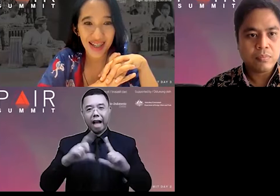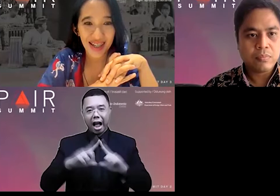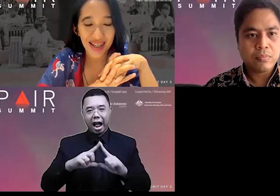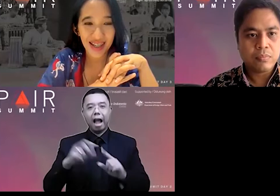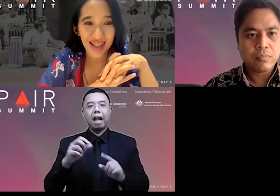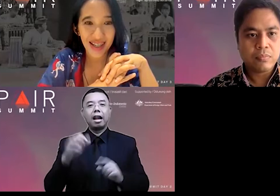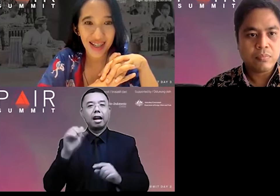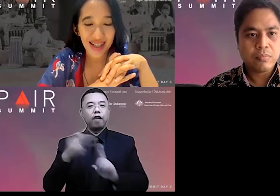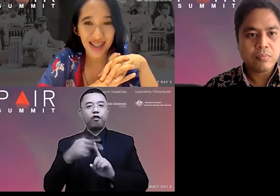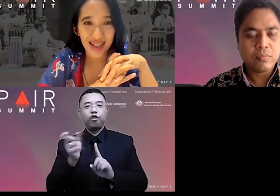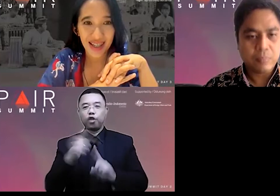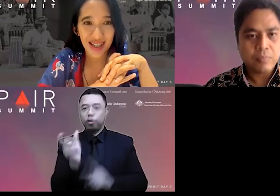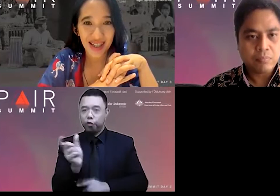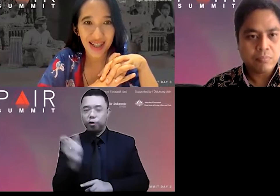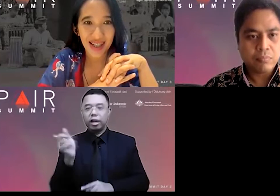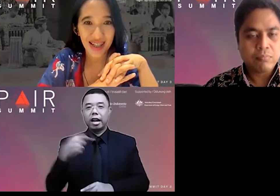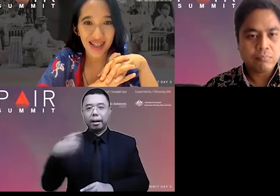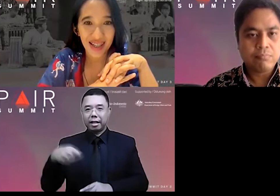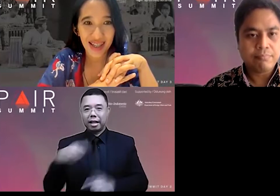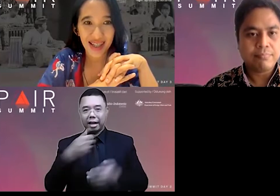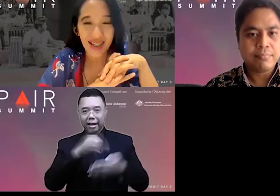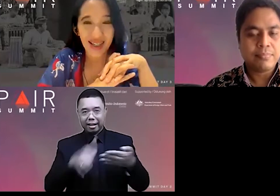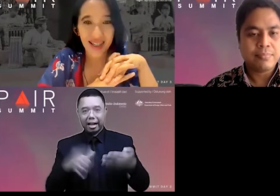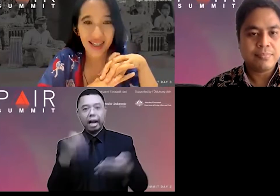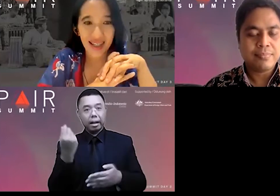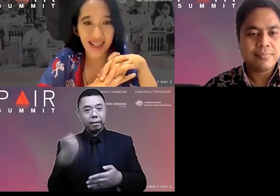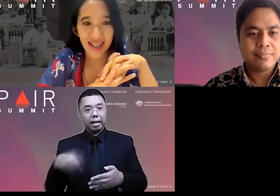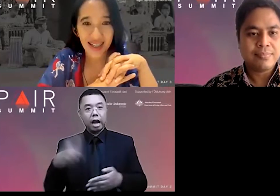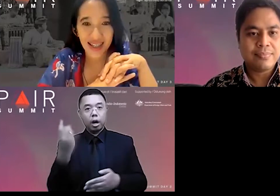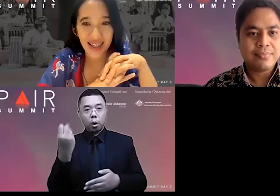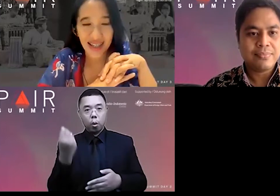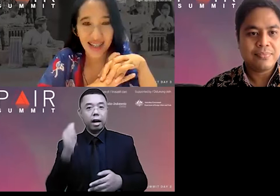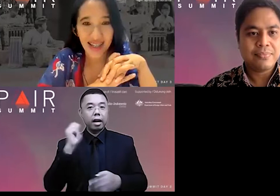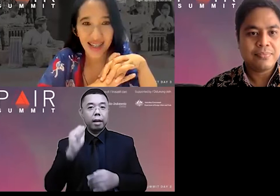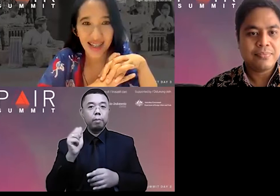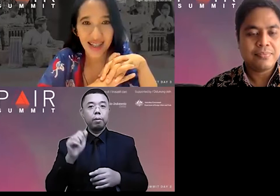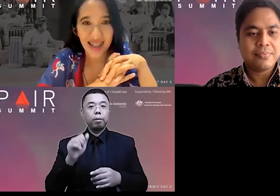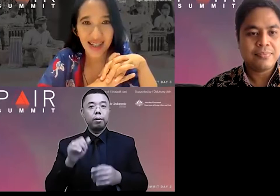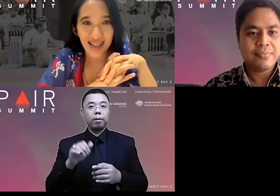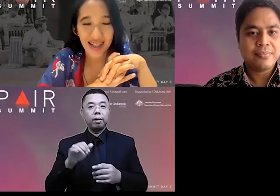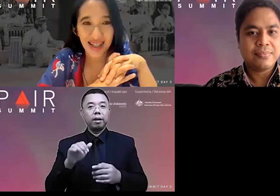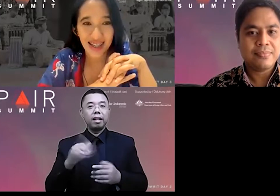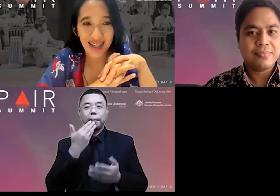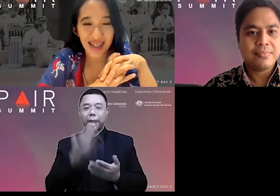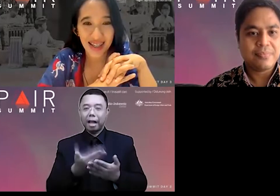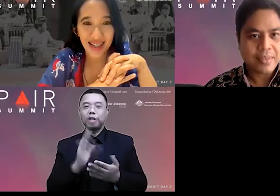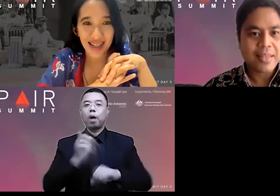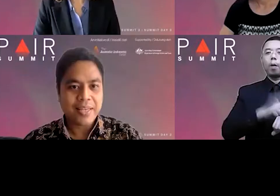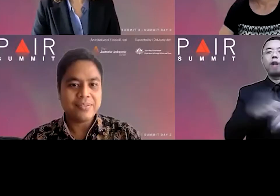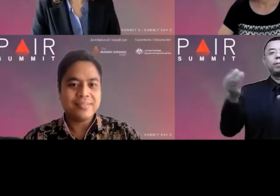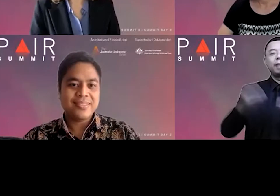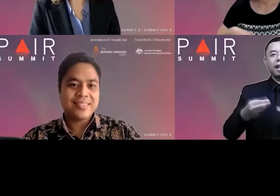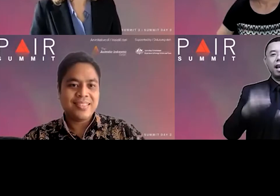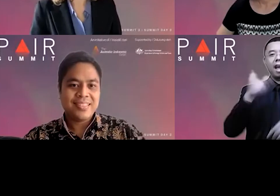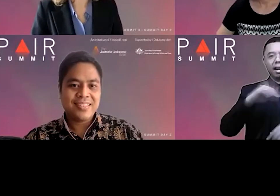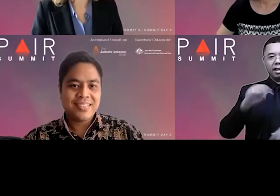Analyst at the Ministry of Finance, Indonesia. Thank you all very much for your time today. That's been great. Okay, well